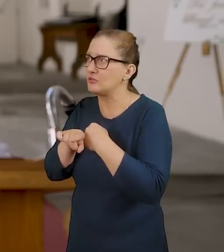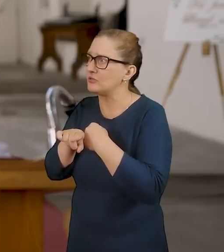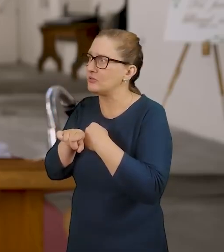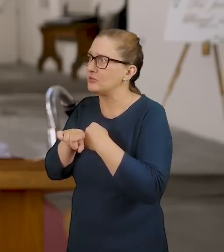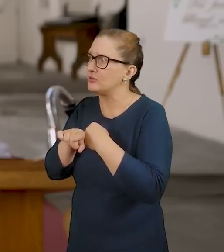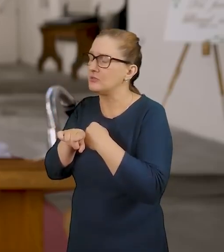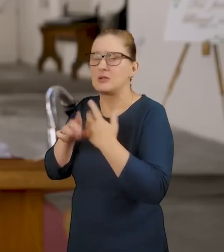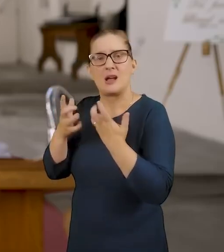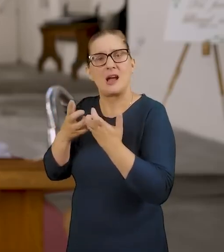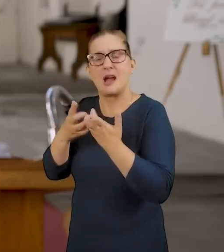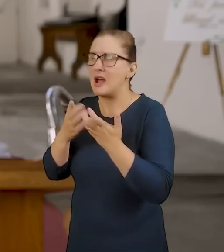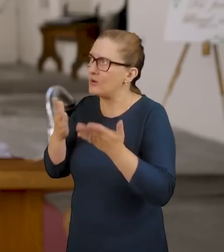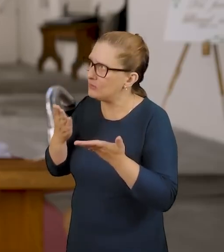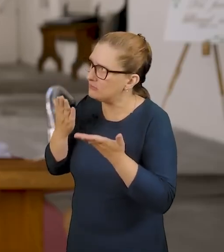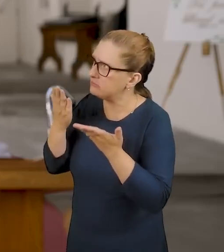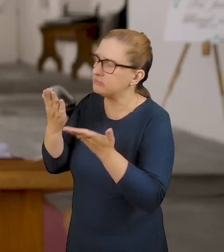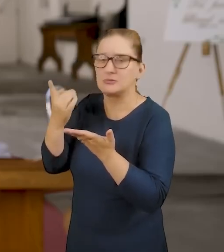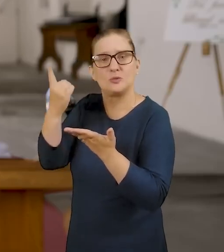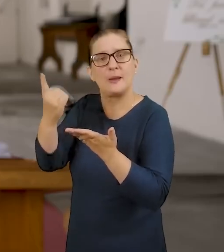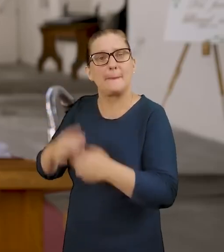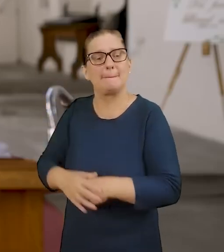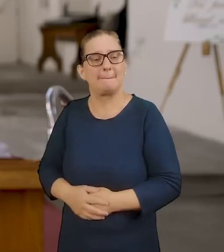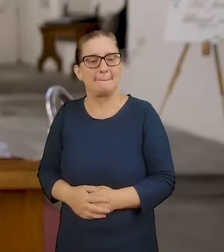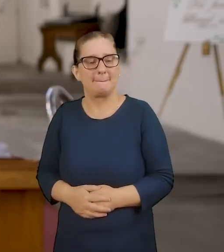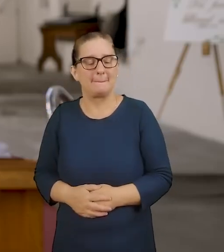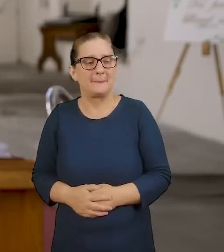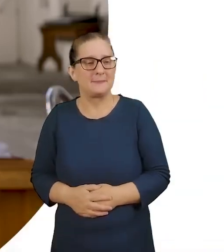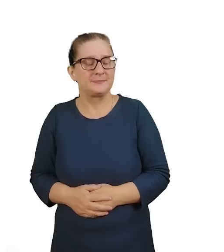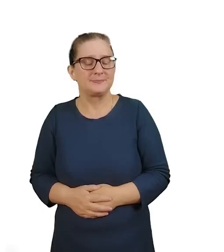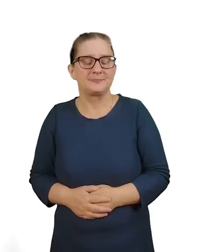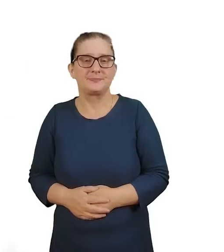respond? What posture might you take today?